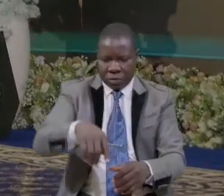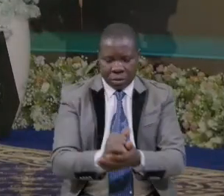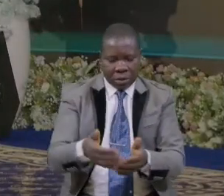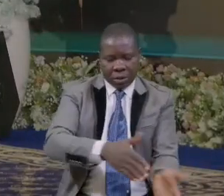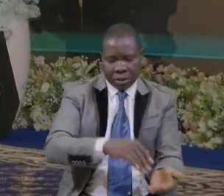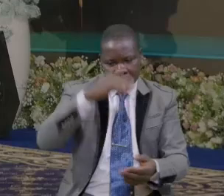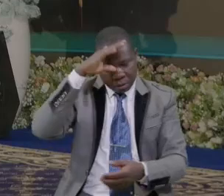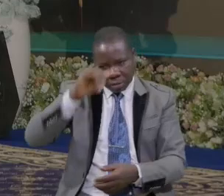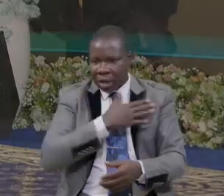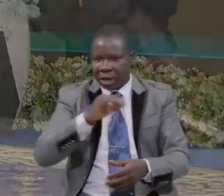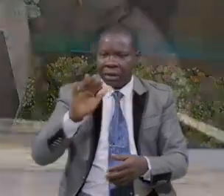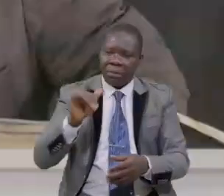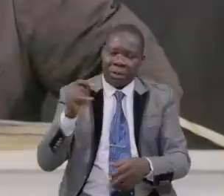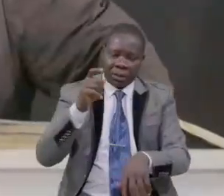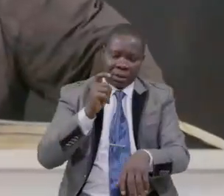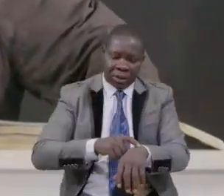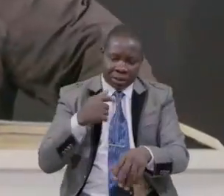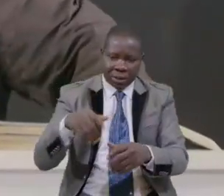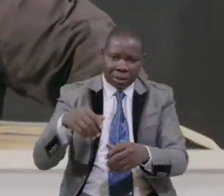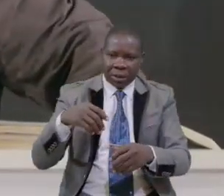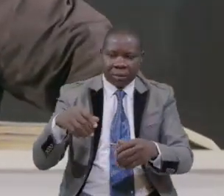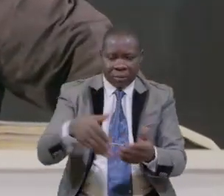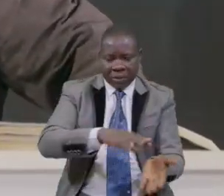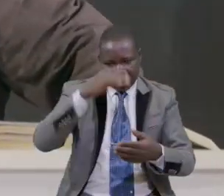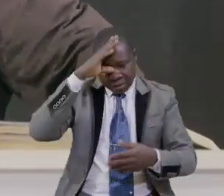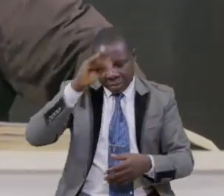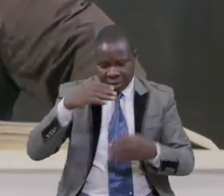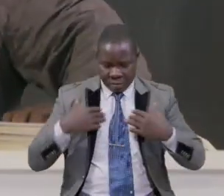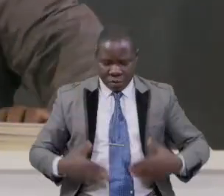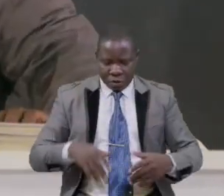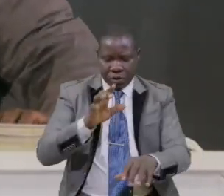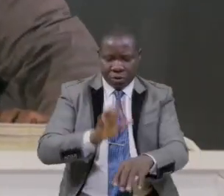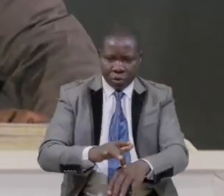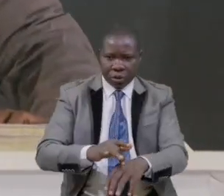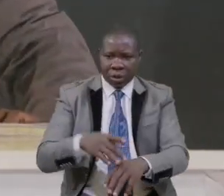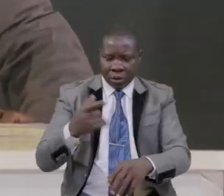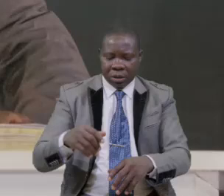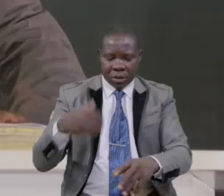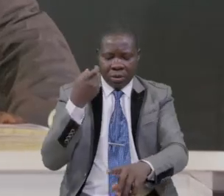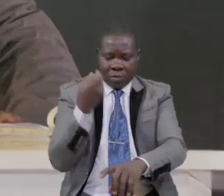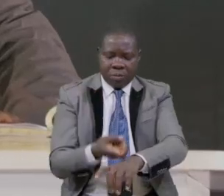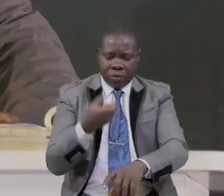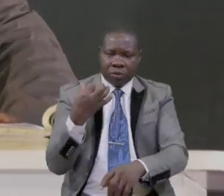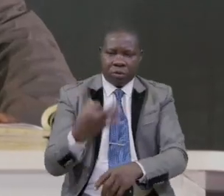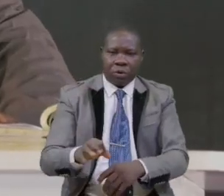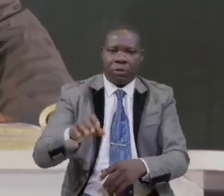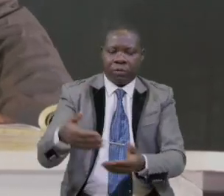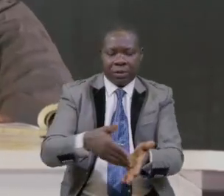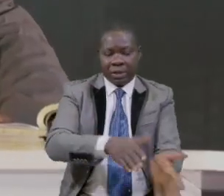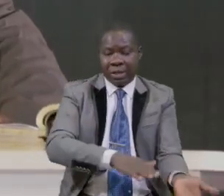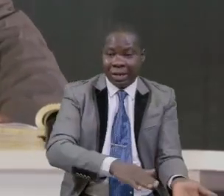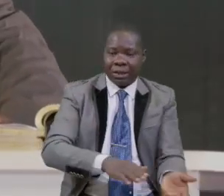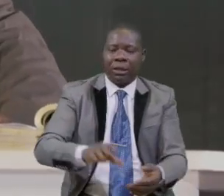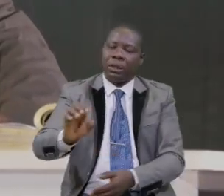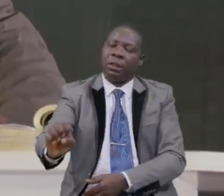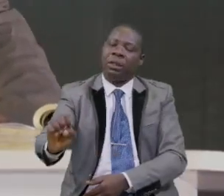time the dead man touched and hit the bones of dead Elisha, he